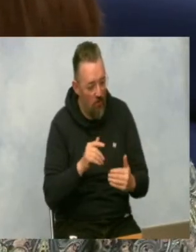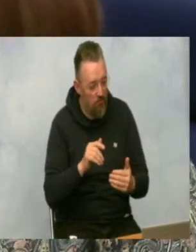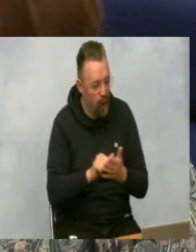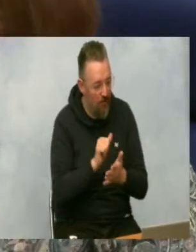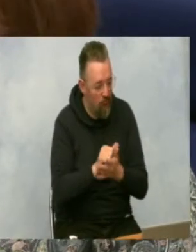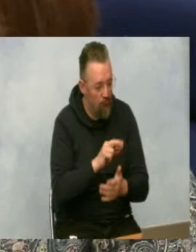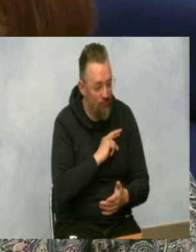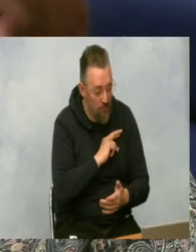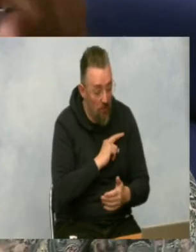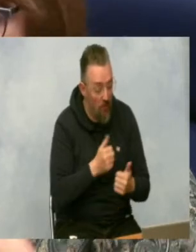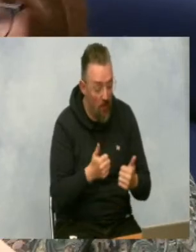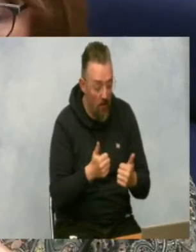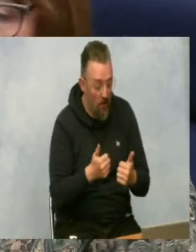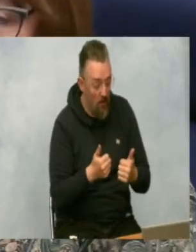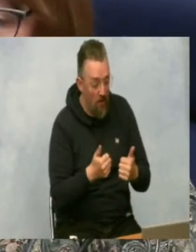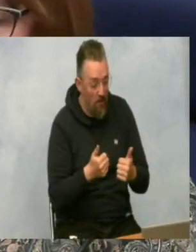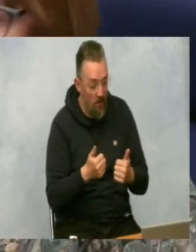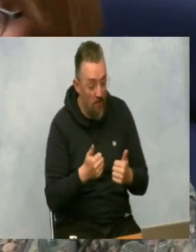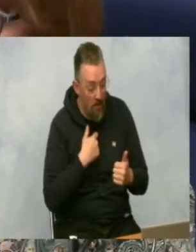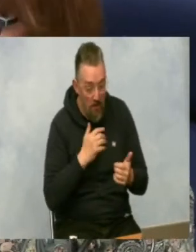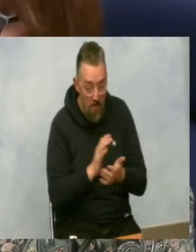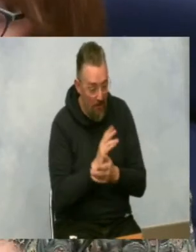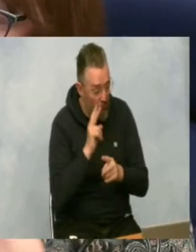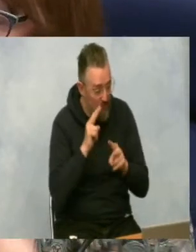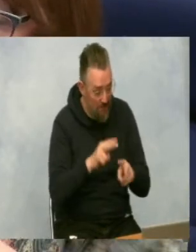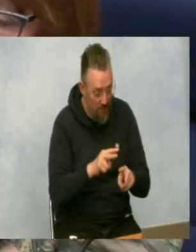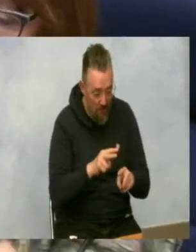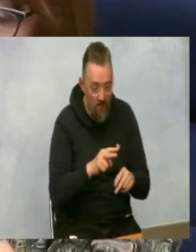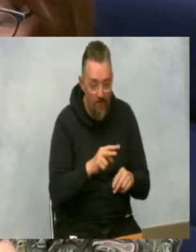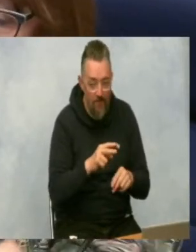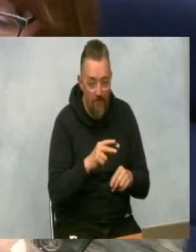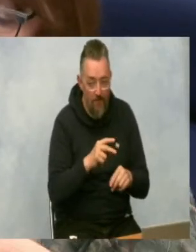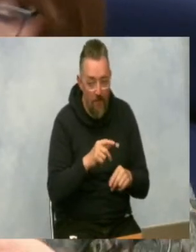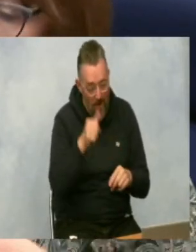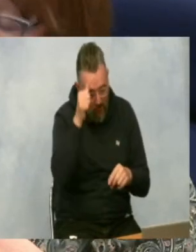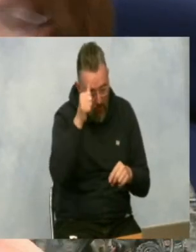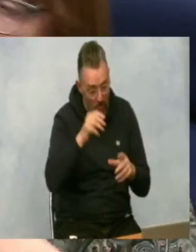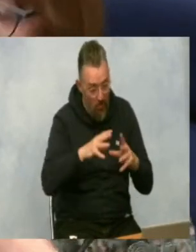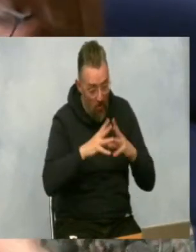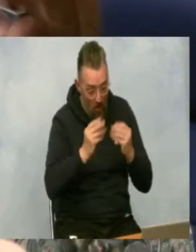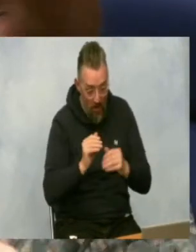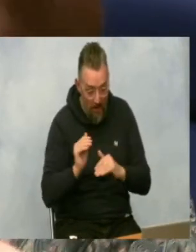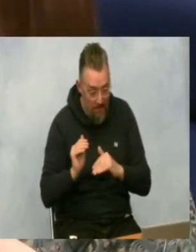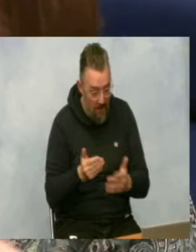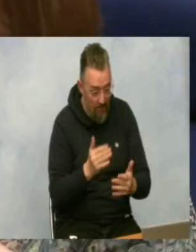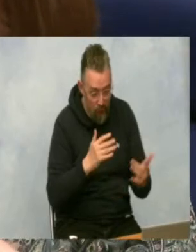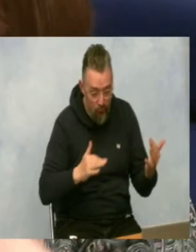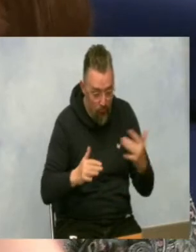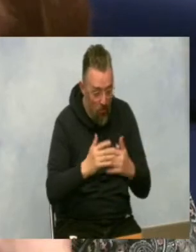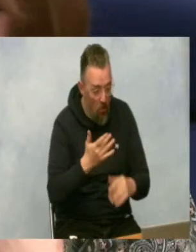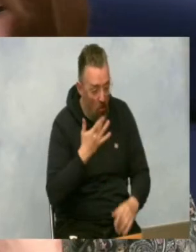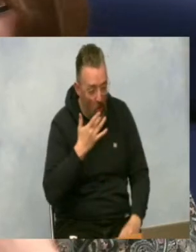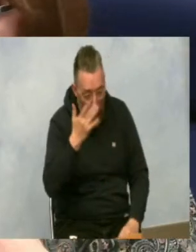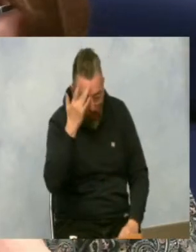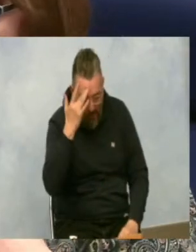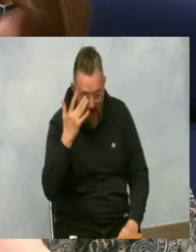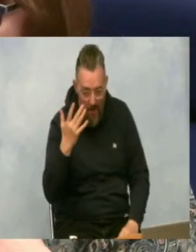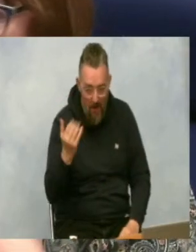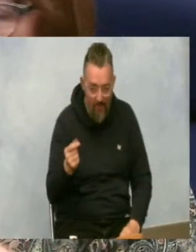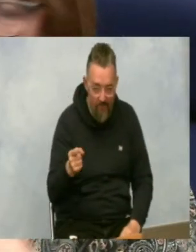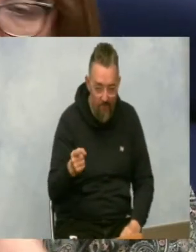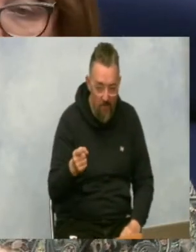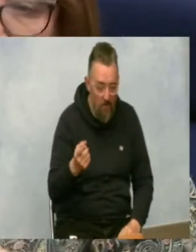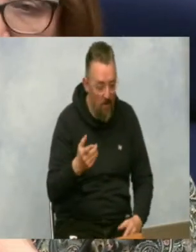So yeah, just really pleased to see this, and I know that all of the services that are available at the hotel,